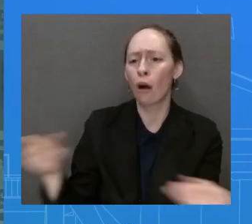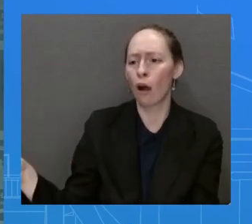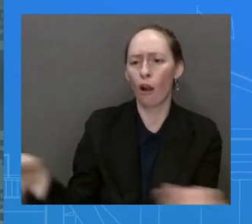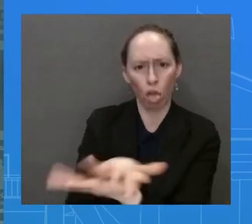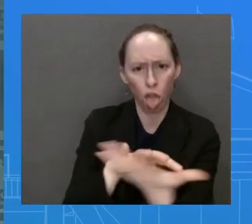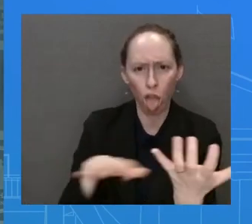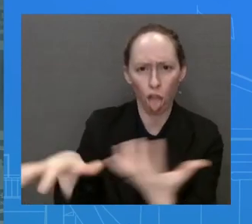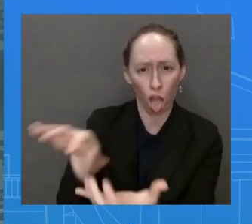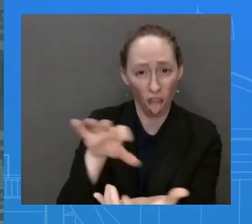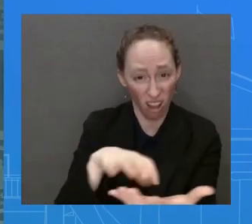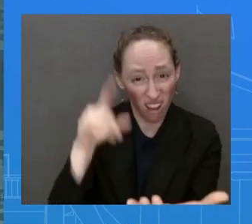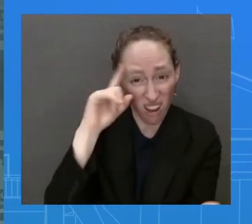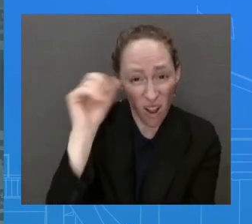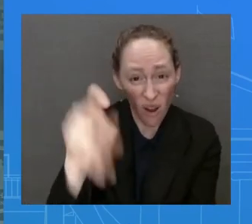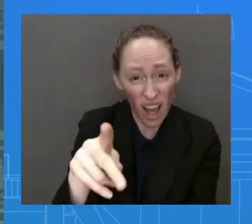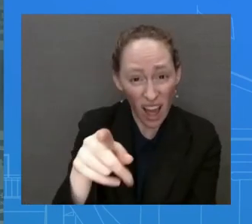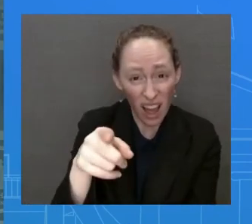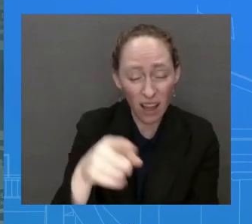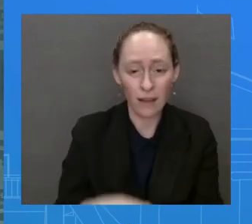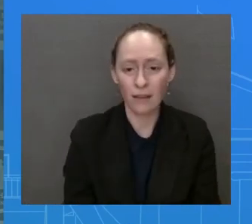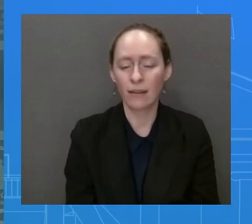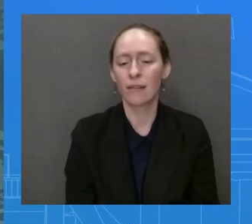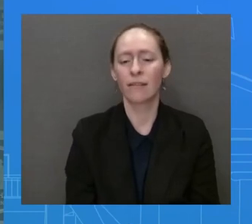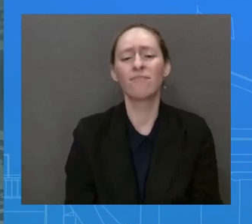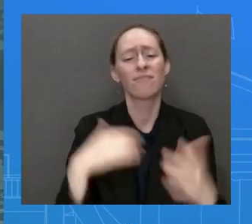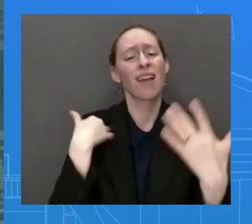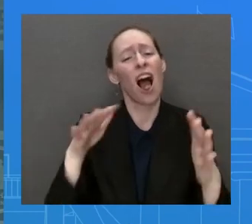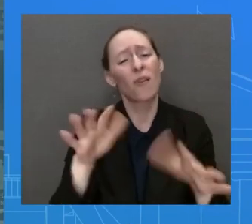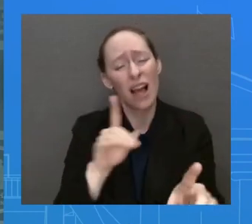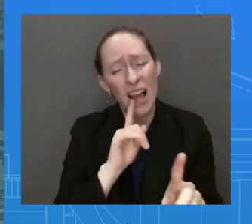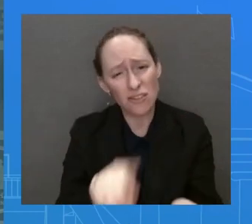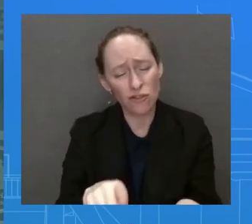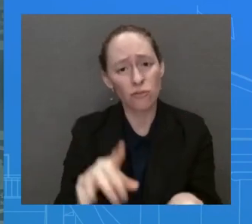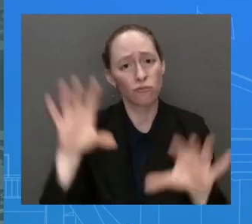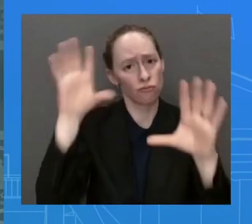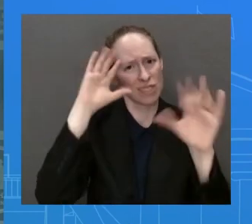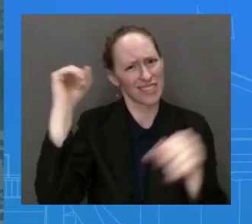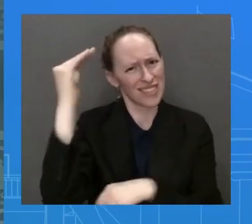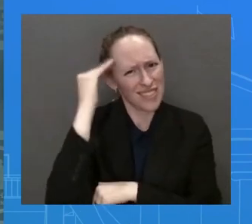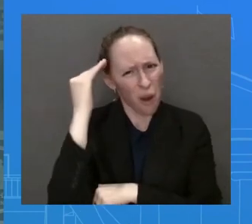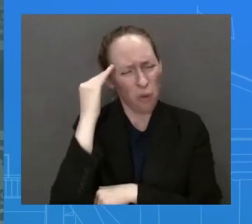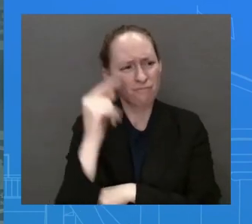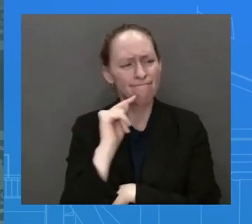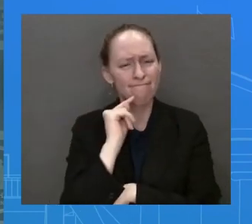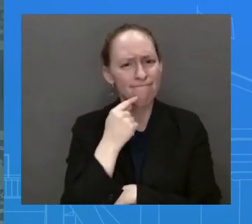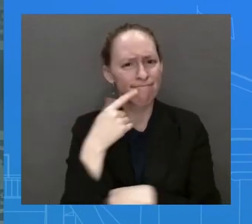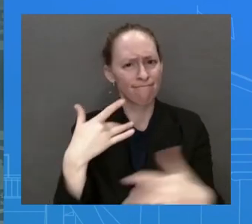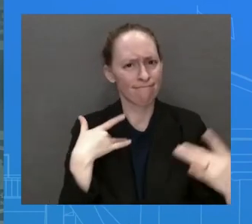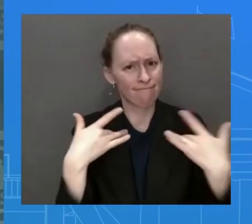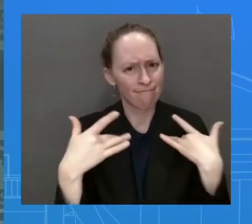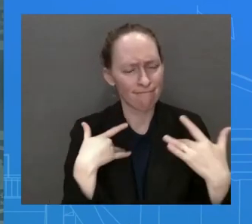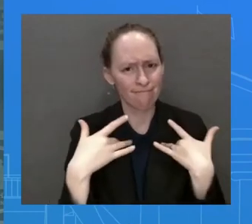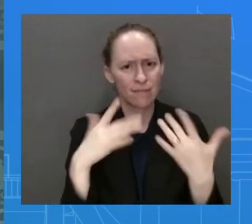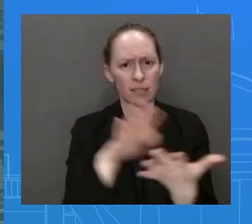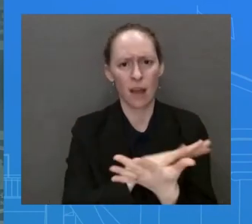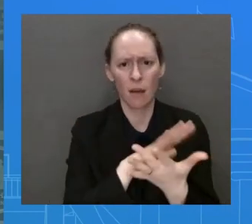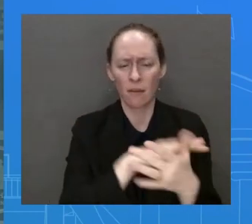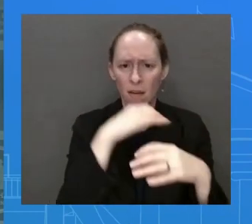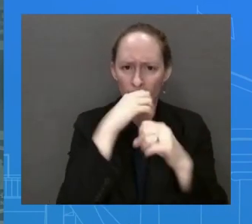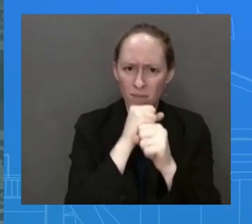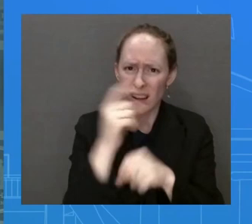take this very seriously. The president takes classified information, classified documents very seriously. But look, you know,